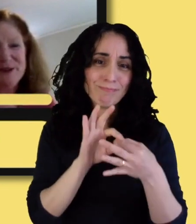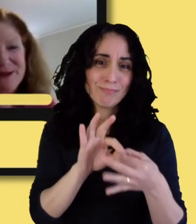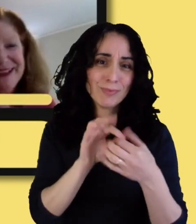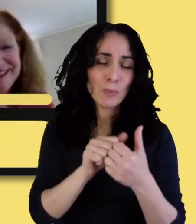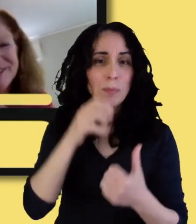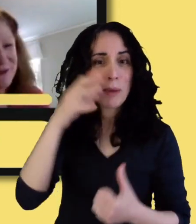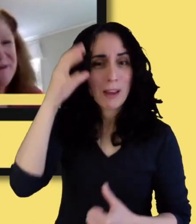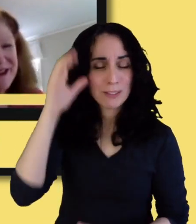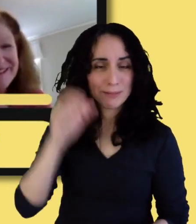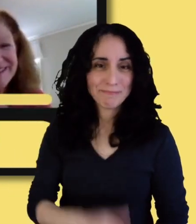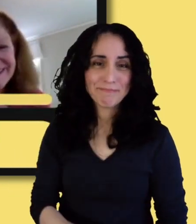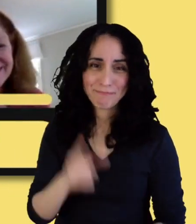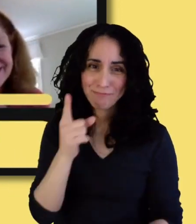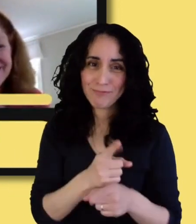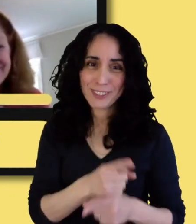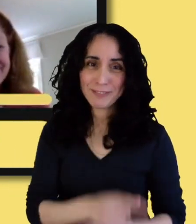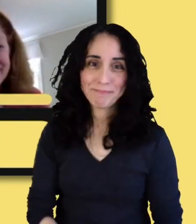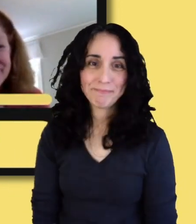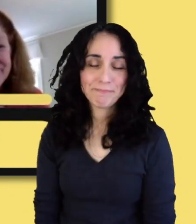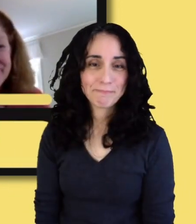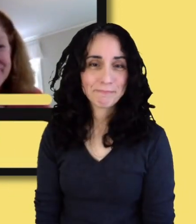continual basis. You're absolutely right.